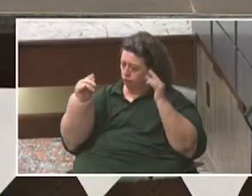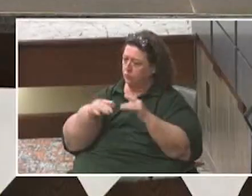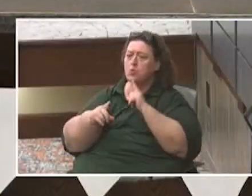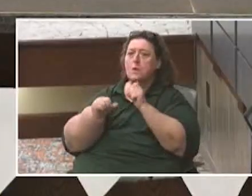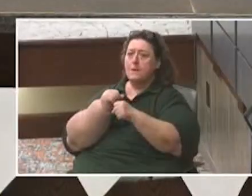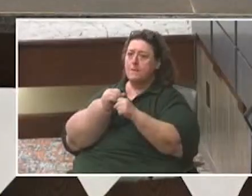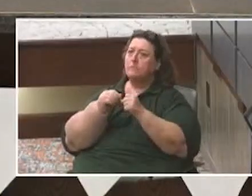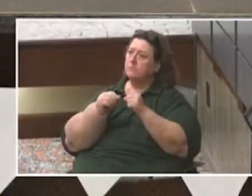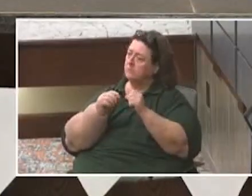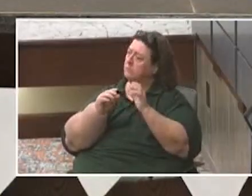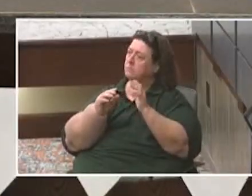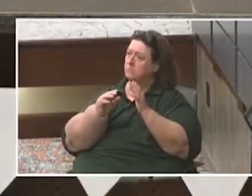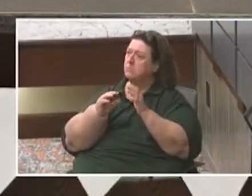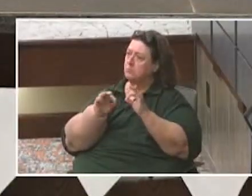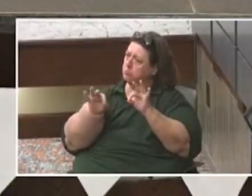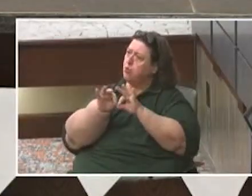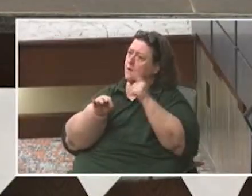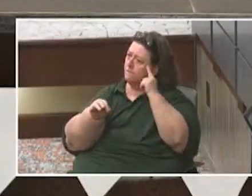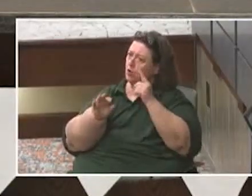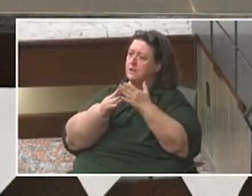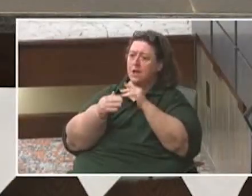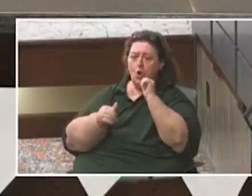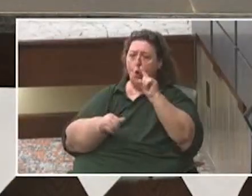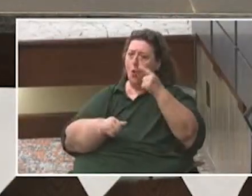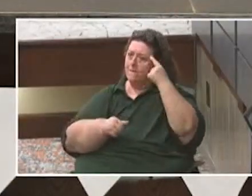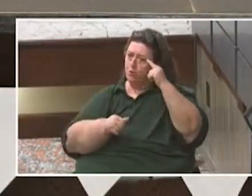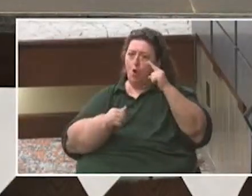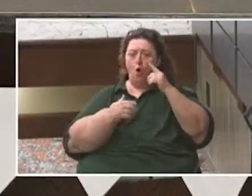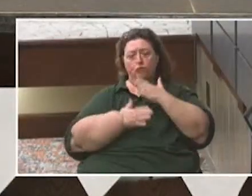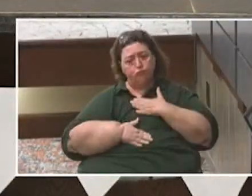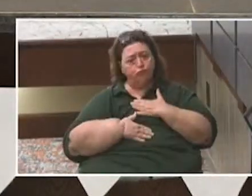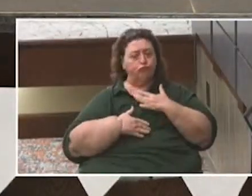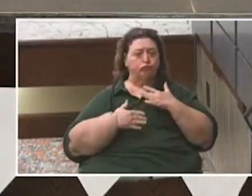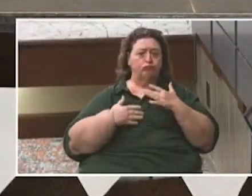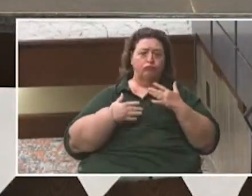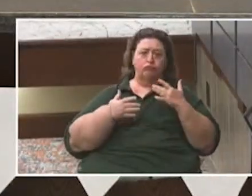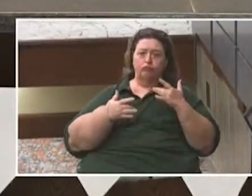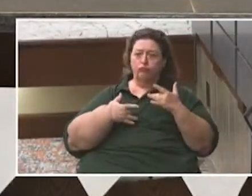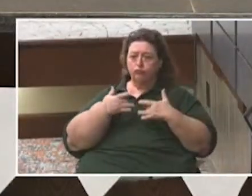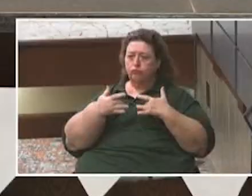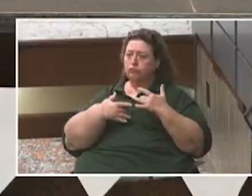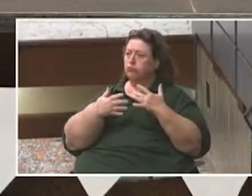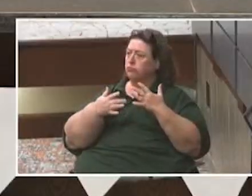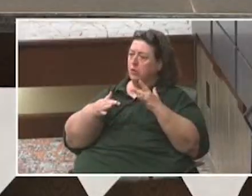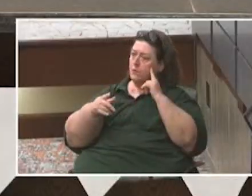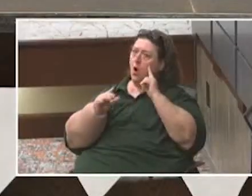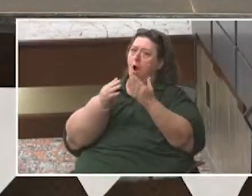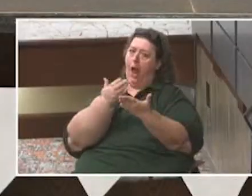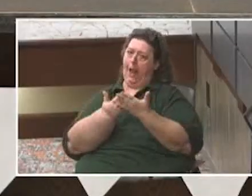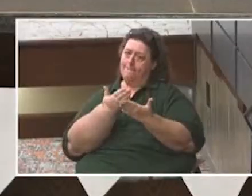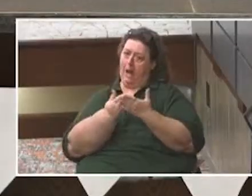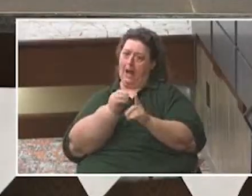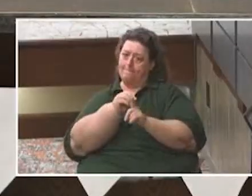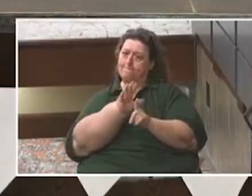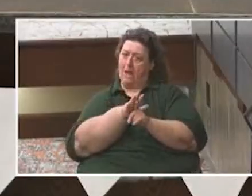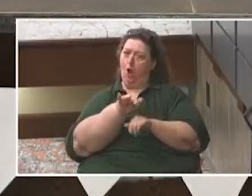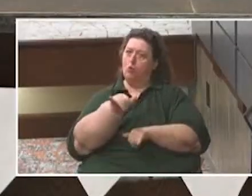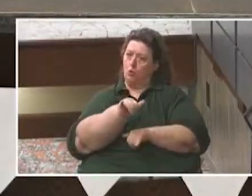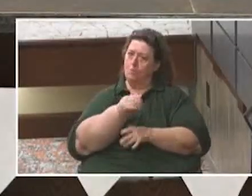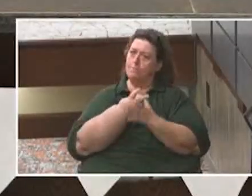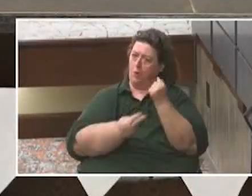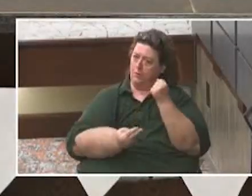to the city, not just from the entertainment impact, but also the economic impact. I love live music, and I love what we're